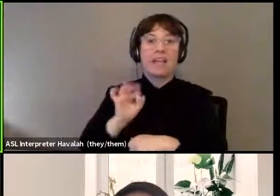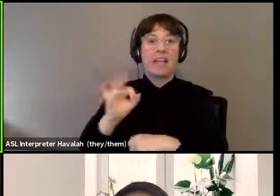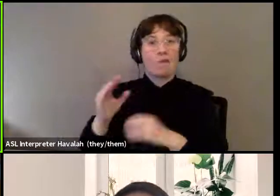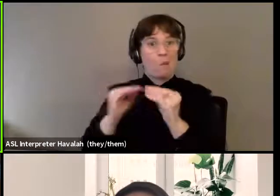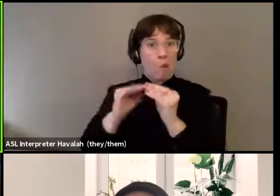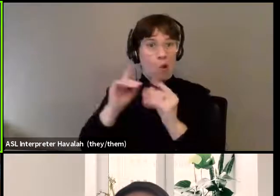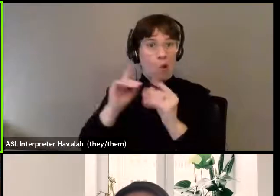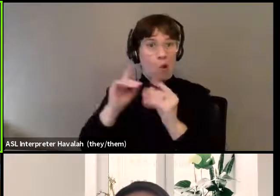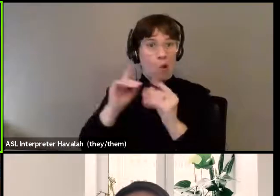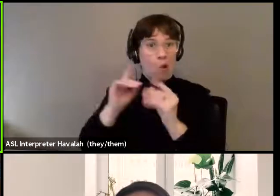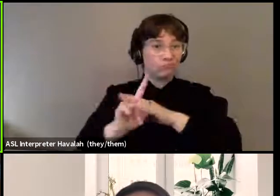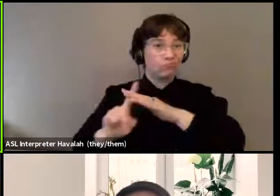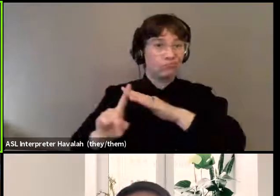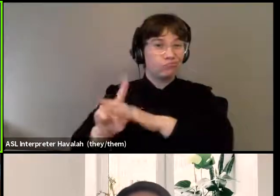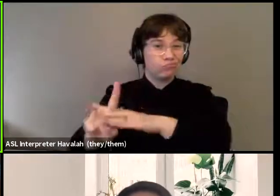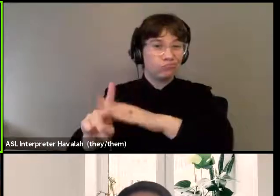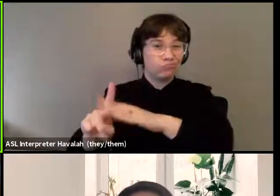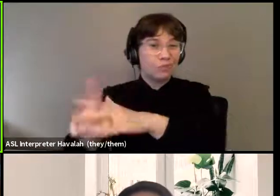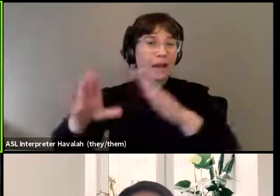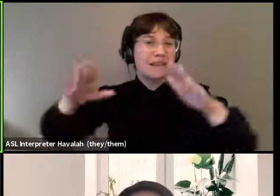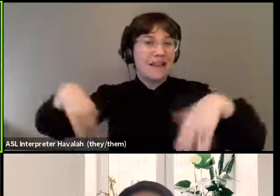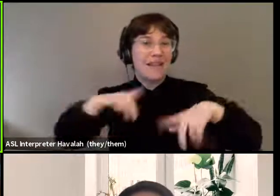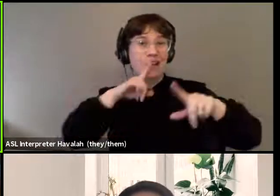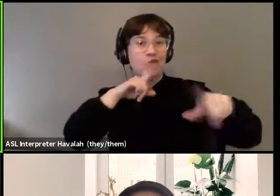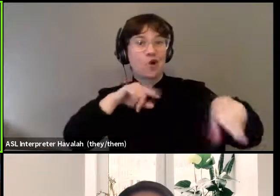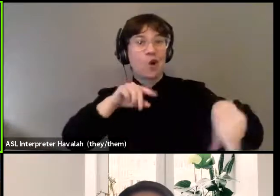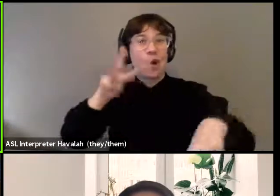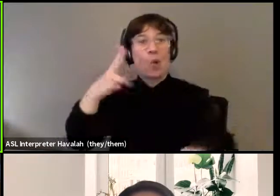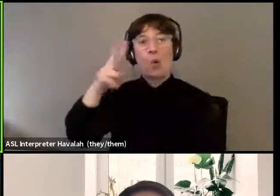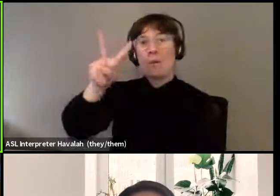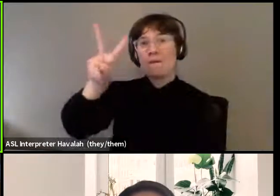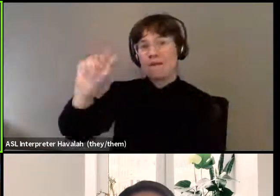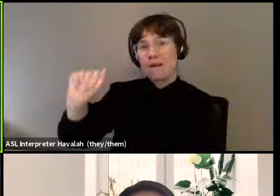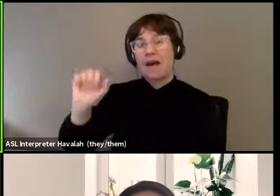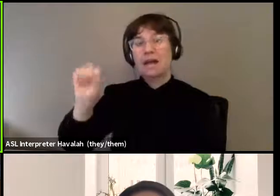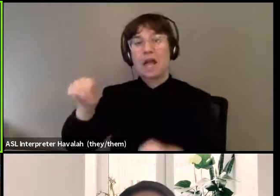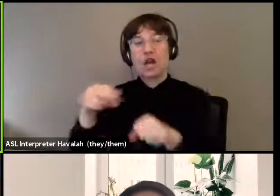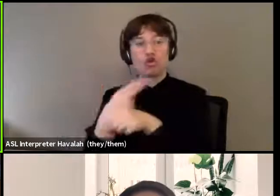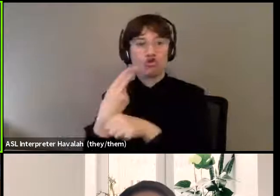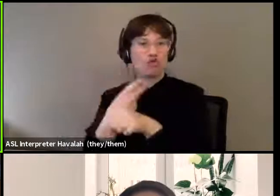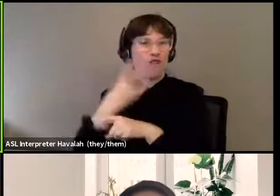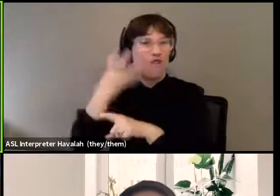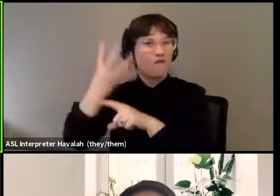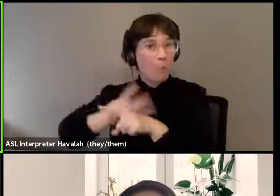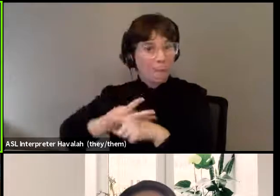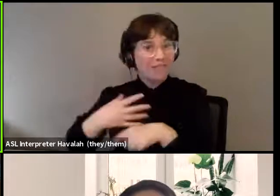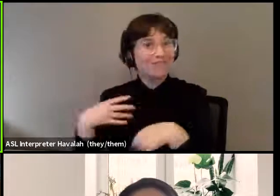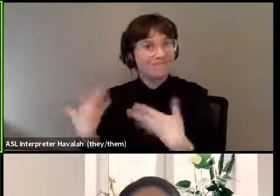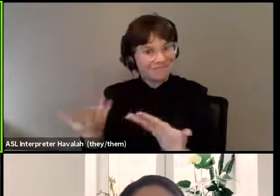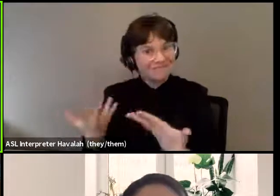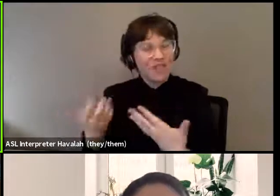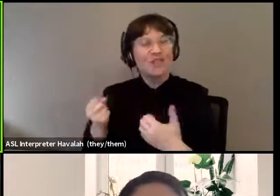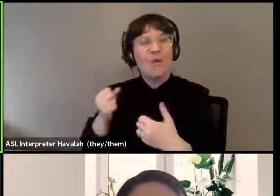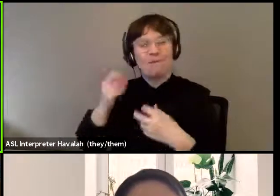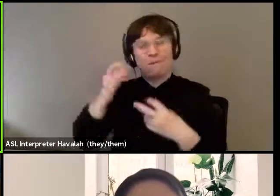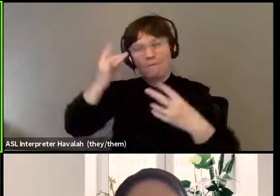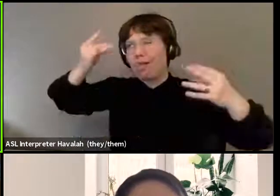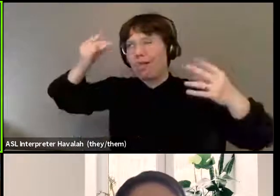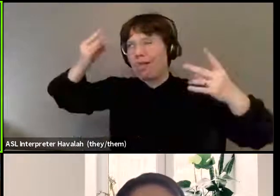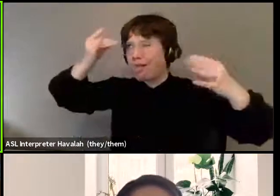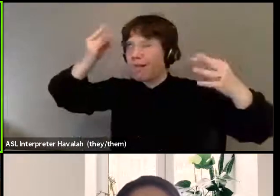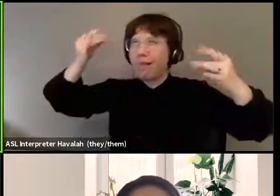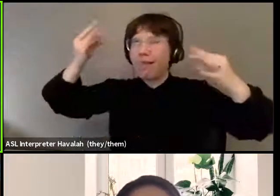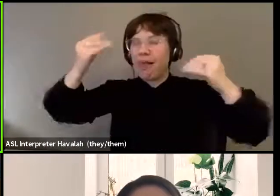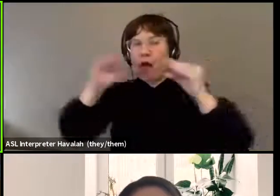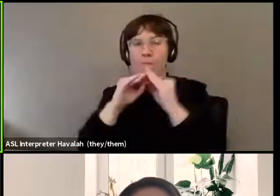other questions that maybe weren't answered today, the Hova platform actually will be available for the next 4 months. So if you need a process and then maybe have some